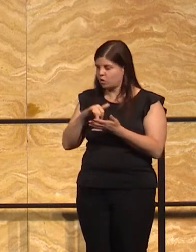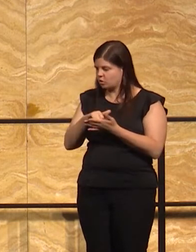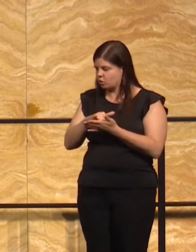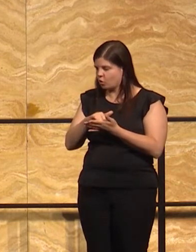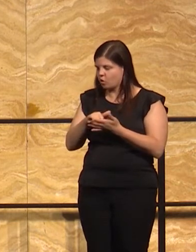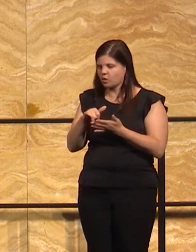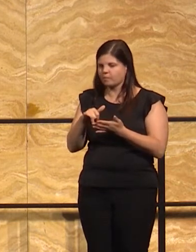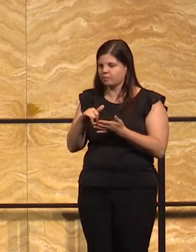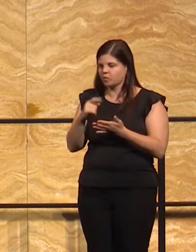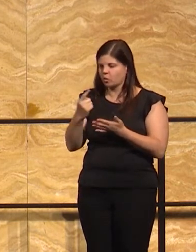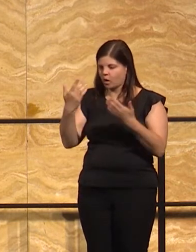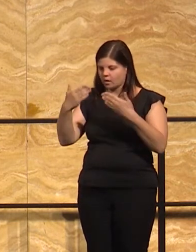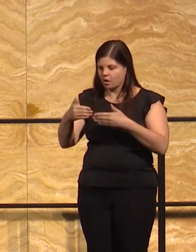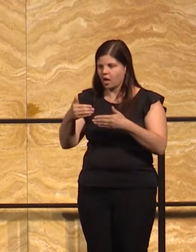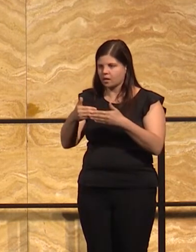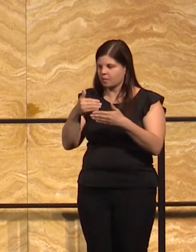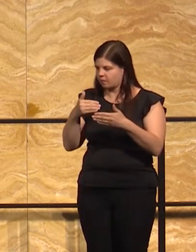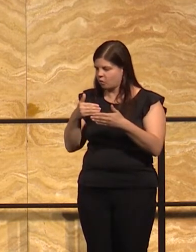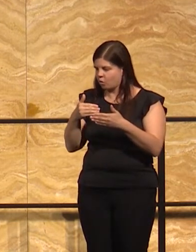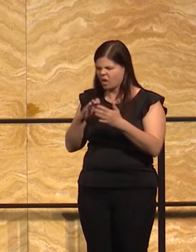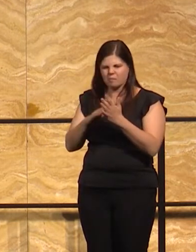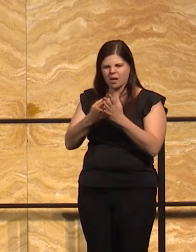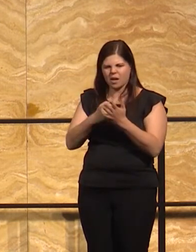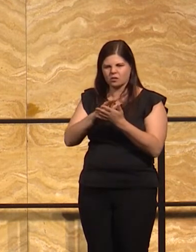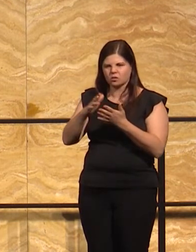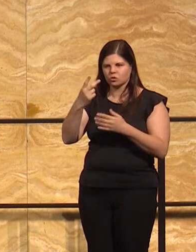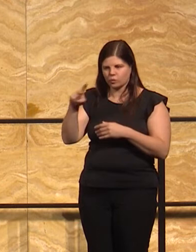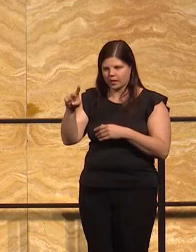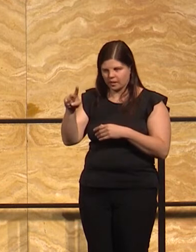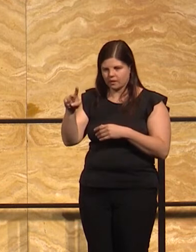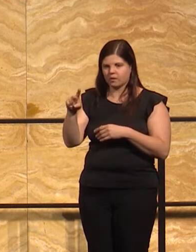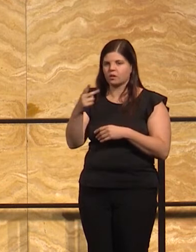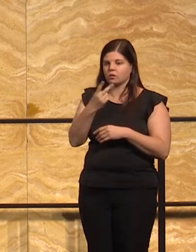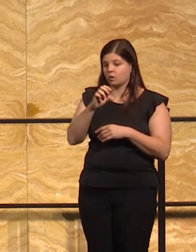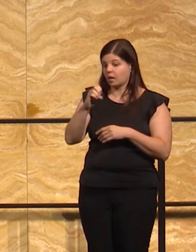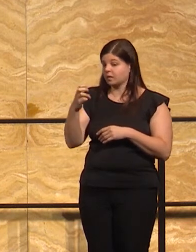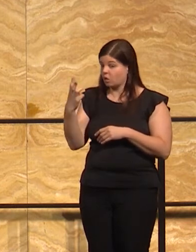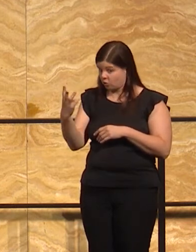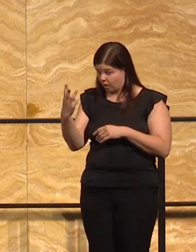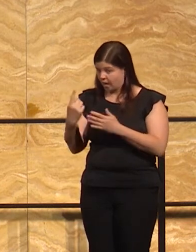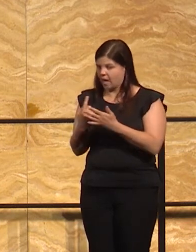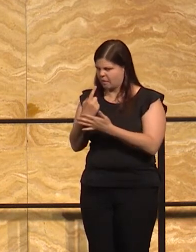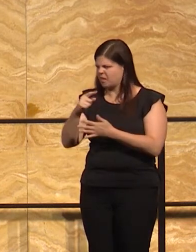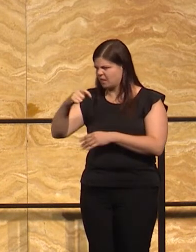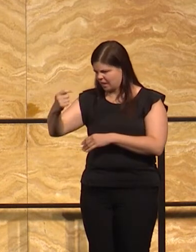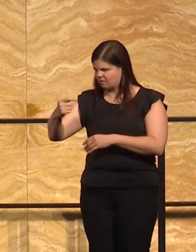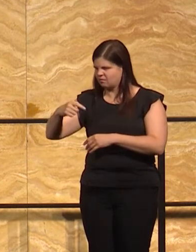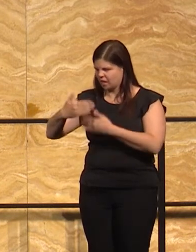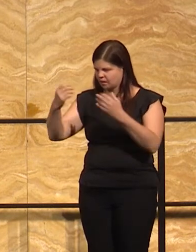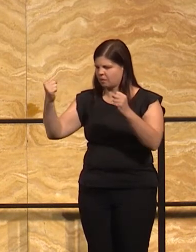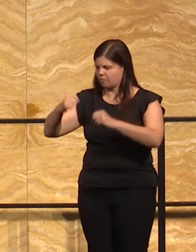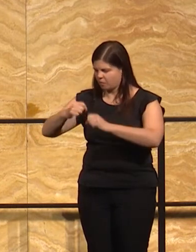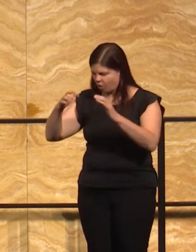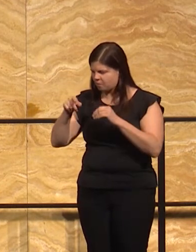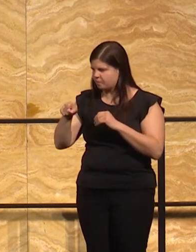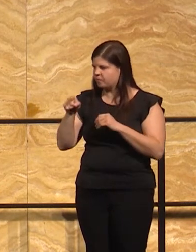eve of the bombing, March 20th, 2003, how how calamitous that was and how we sat in New